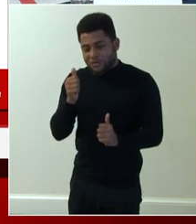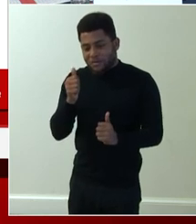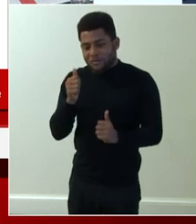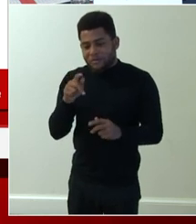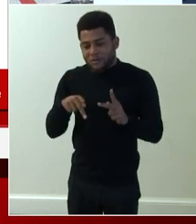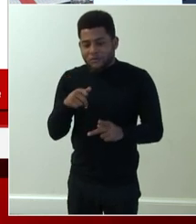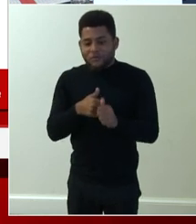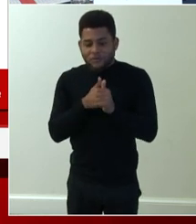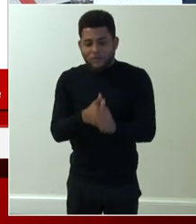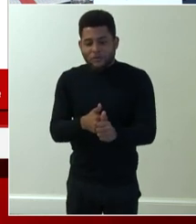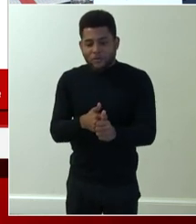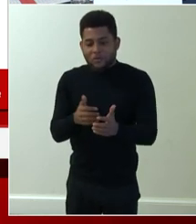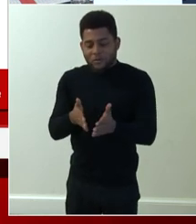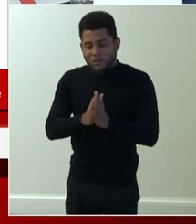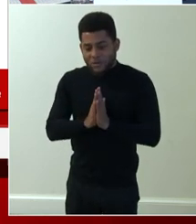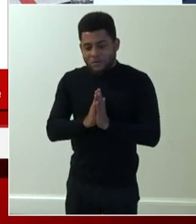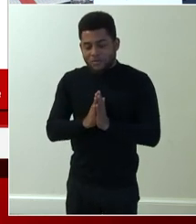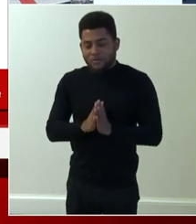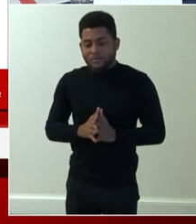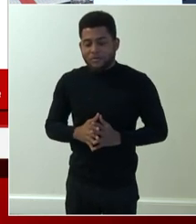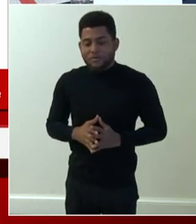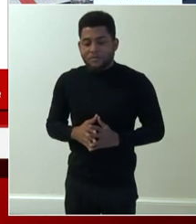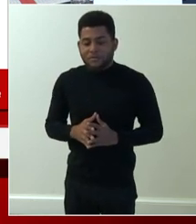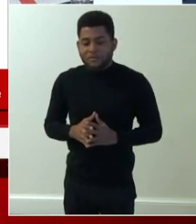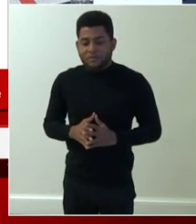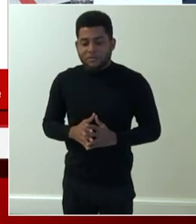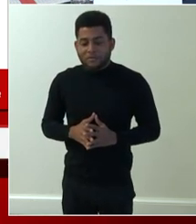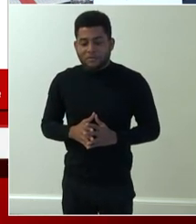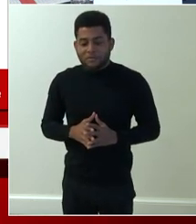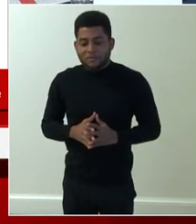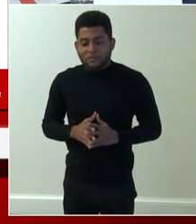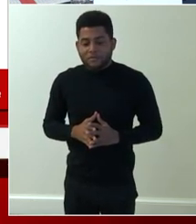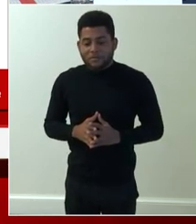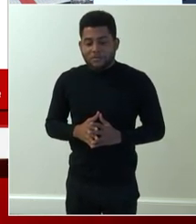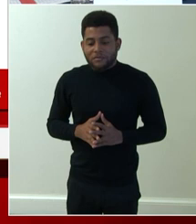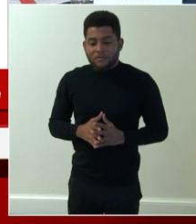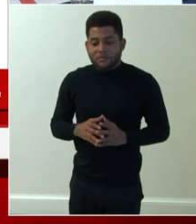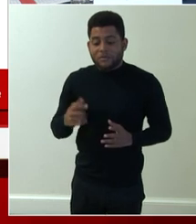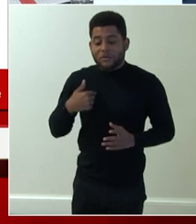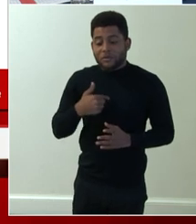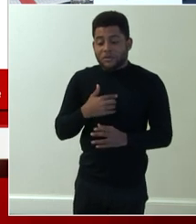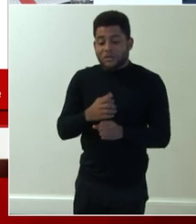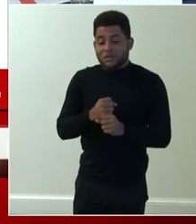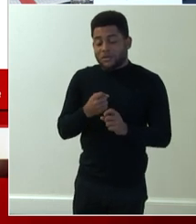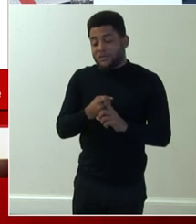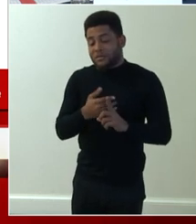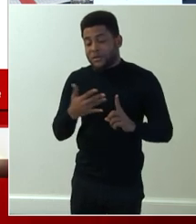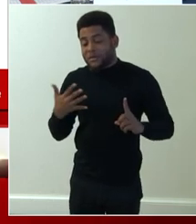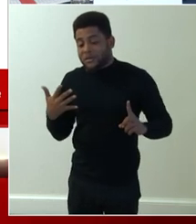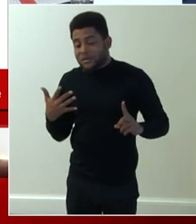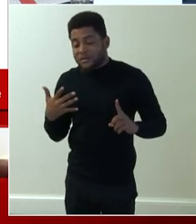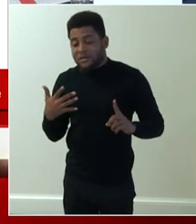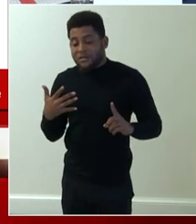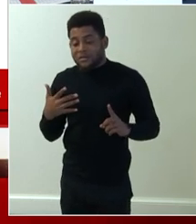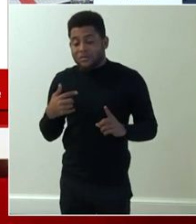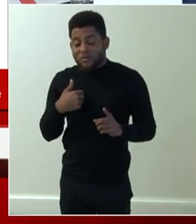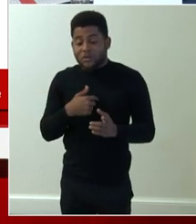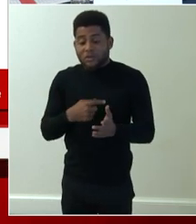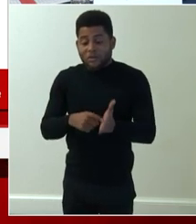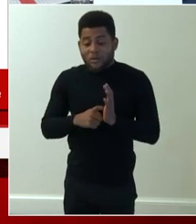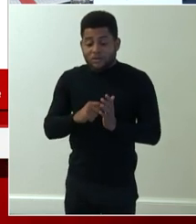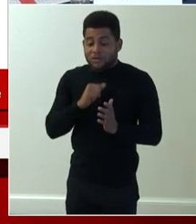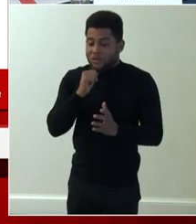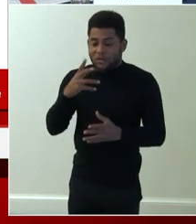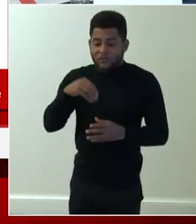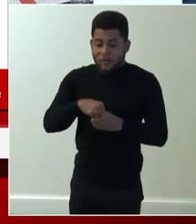individuals who don't have a test out option. So as we expand the requirement that does not involve a